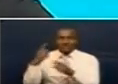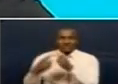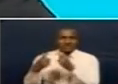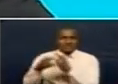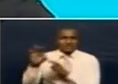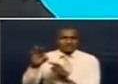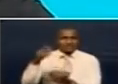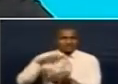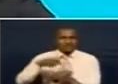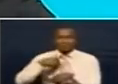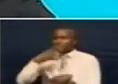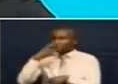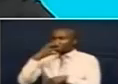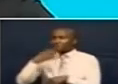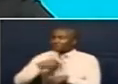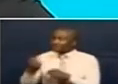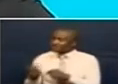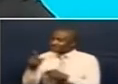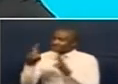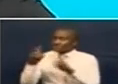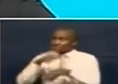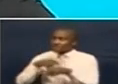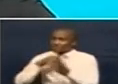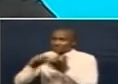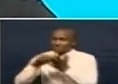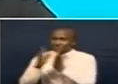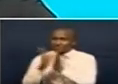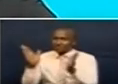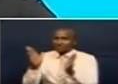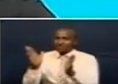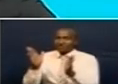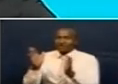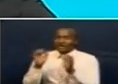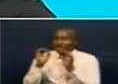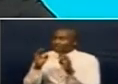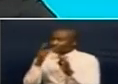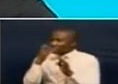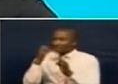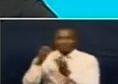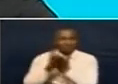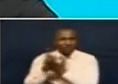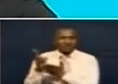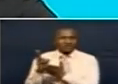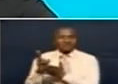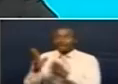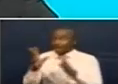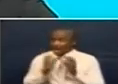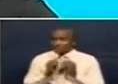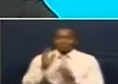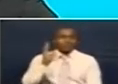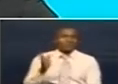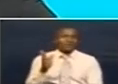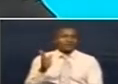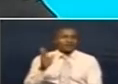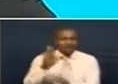was deep in ODM. I raised these issues even when I was Secretary General of ODM. If ODM were honest, they would admit that a lot